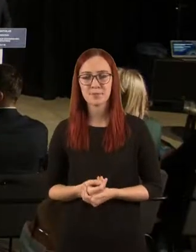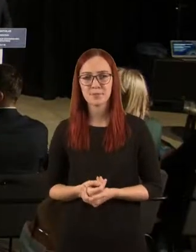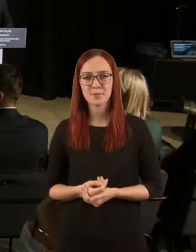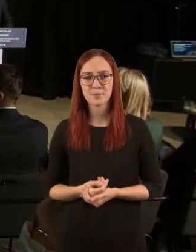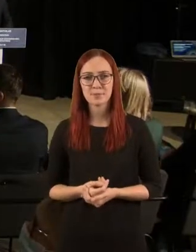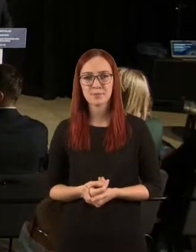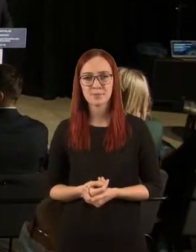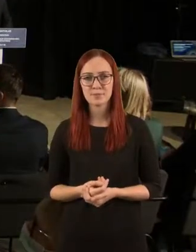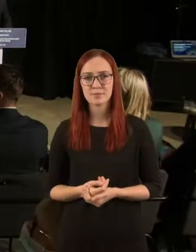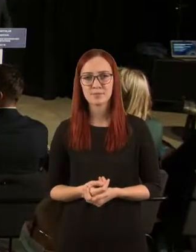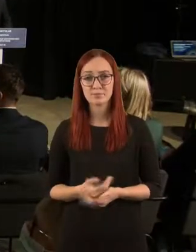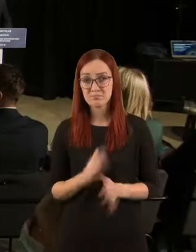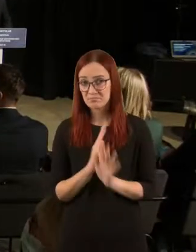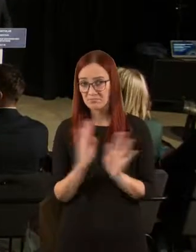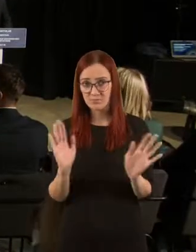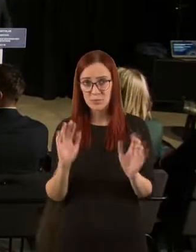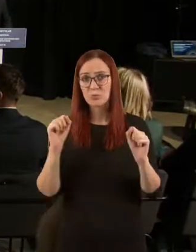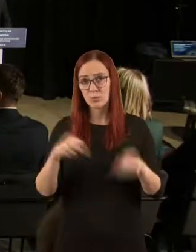there any more questions?